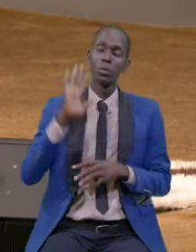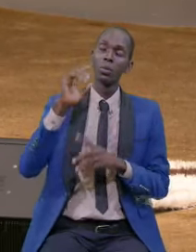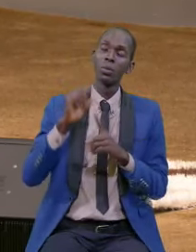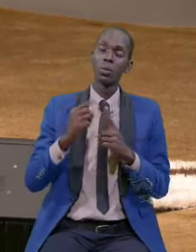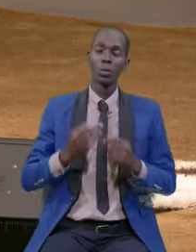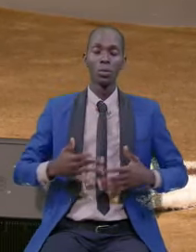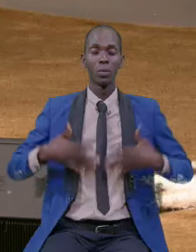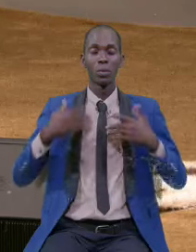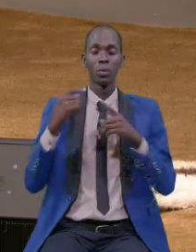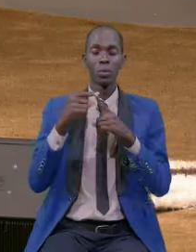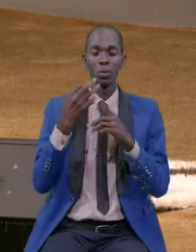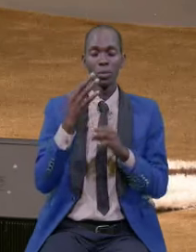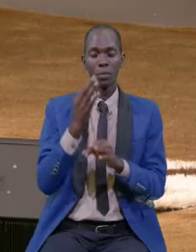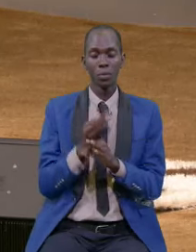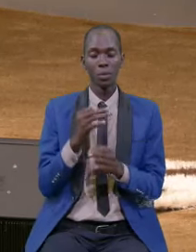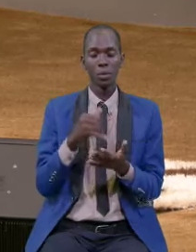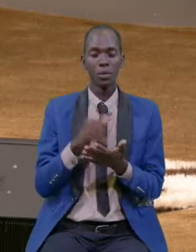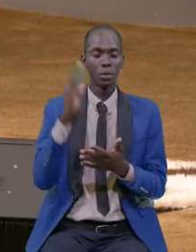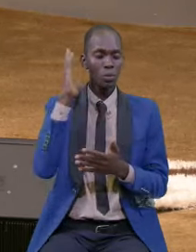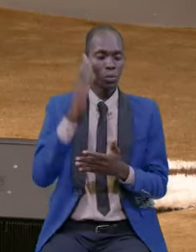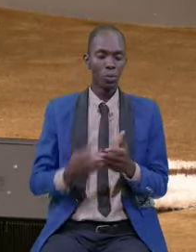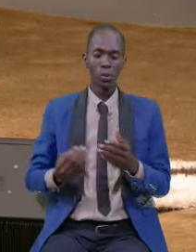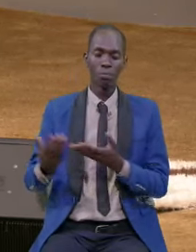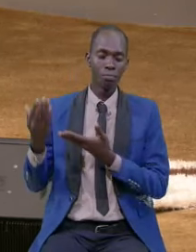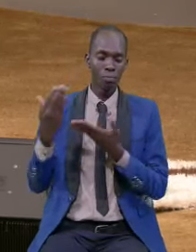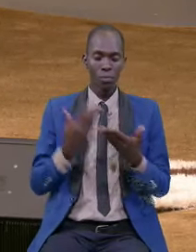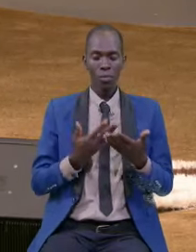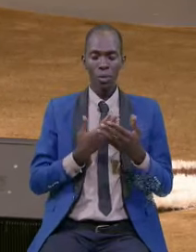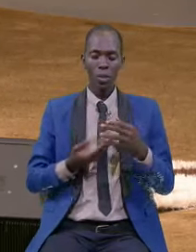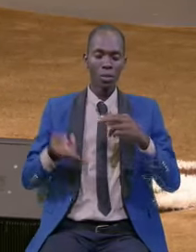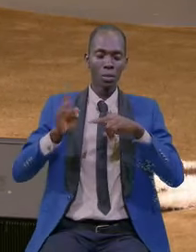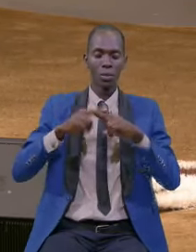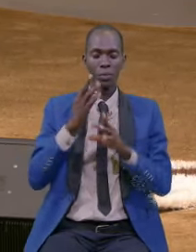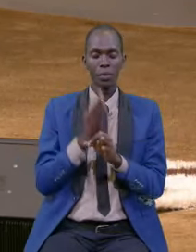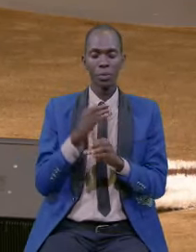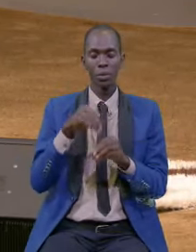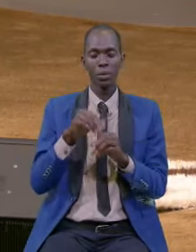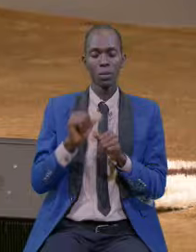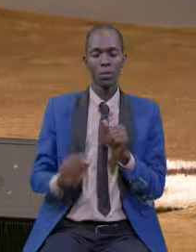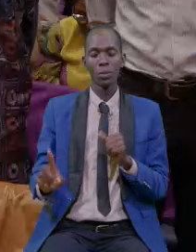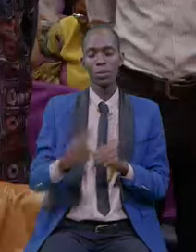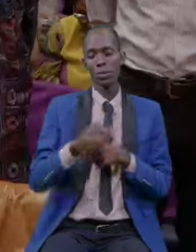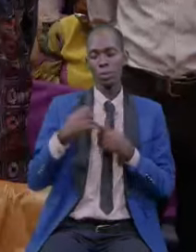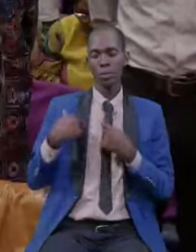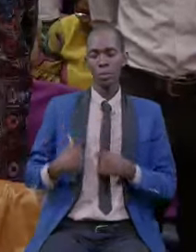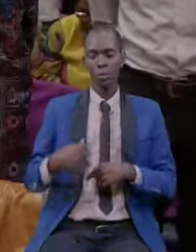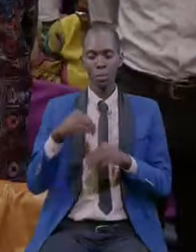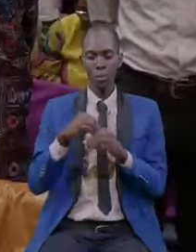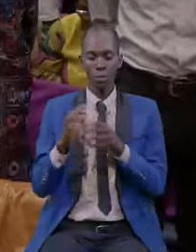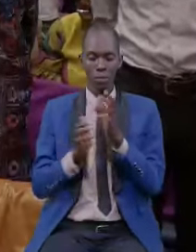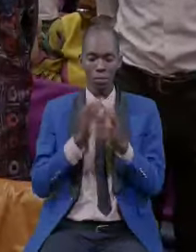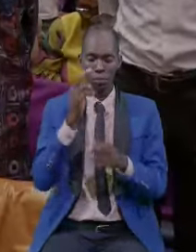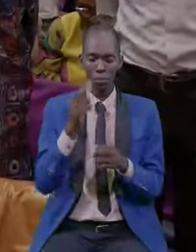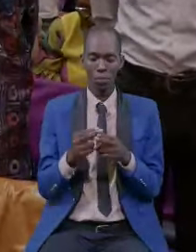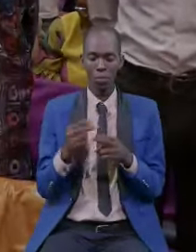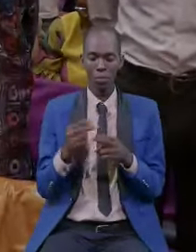of faith, it will generate and increase faith in every heart in Jesus' name.